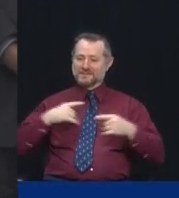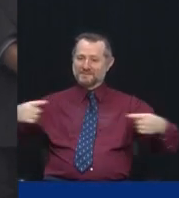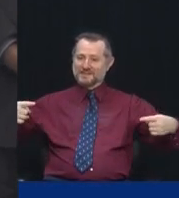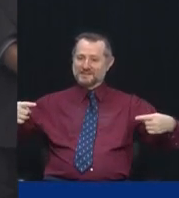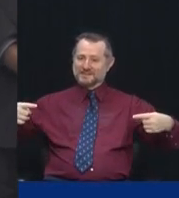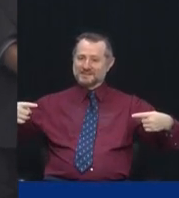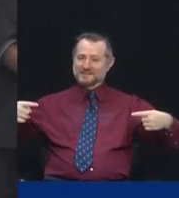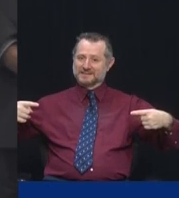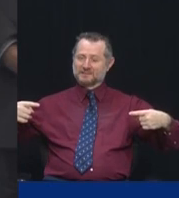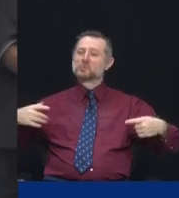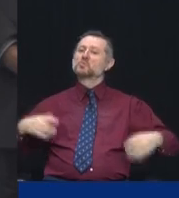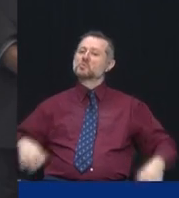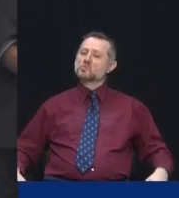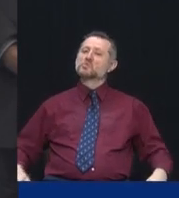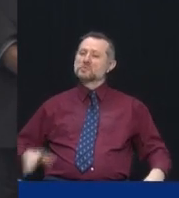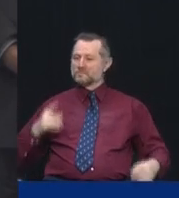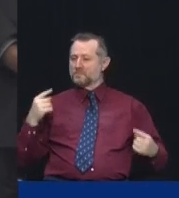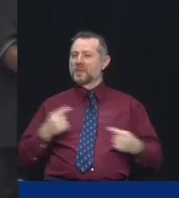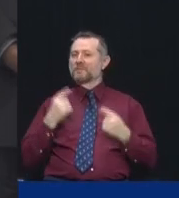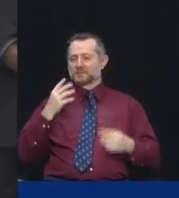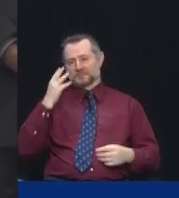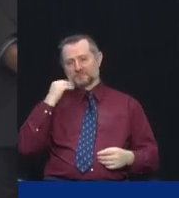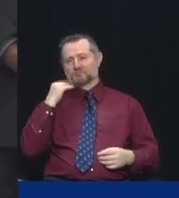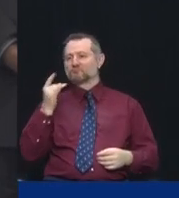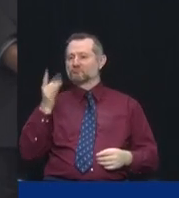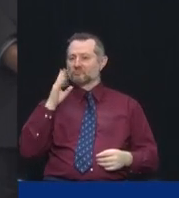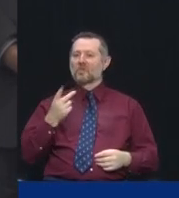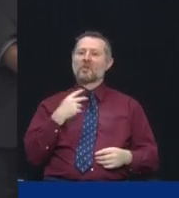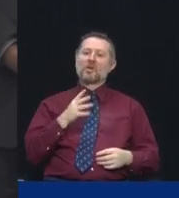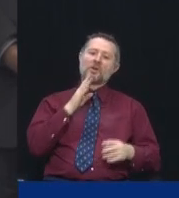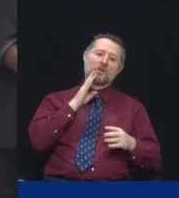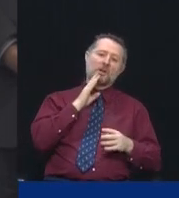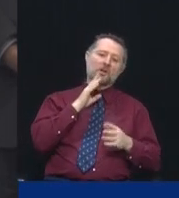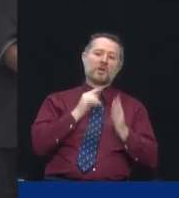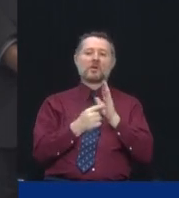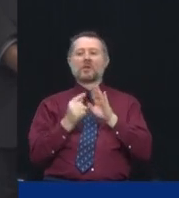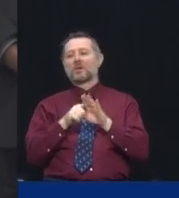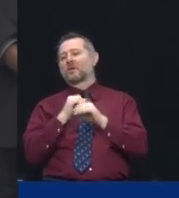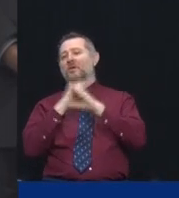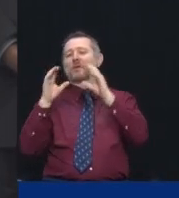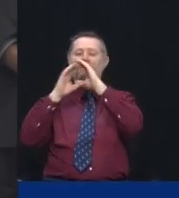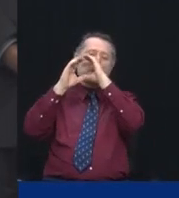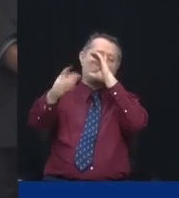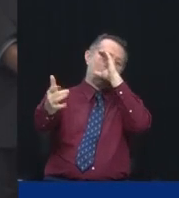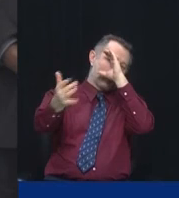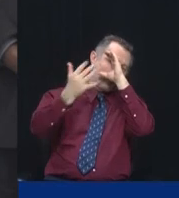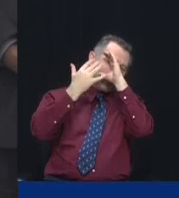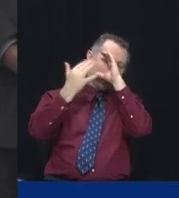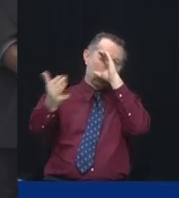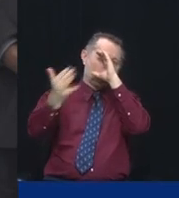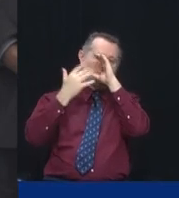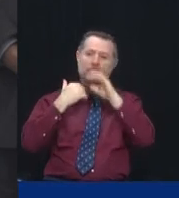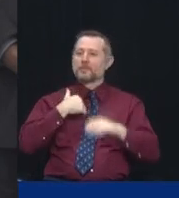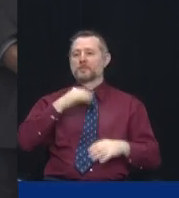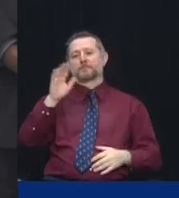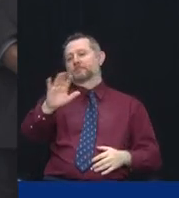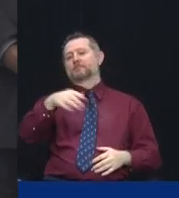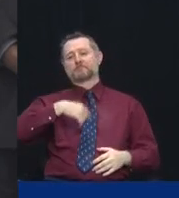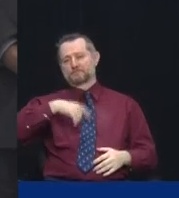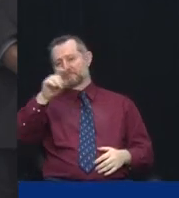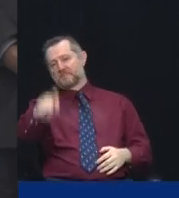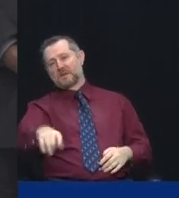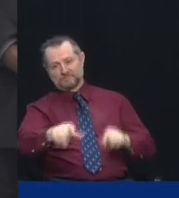and we often say that there is a light at the end of the tunnel, we have to also continue to emphasize that